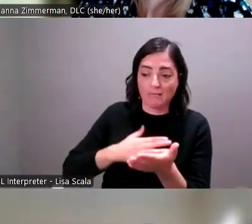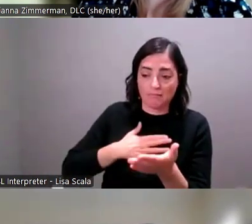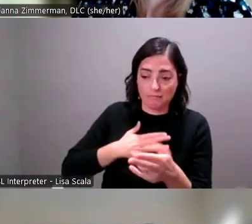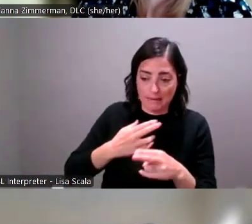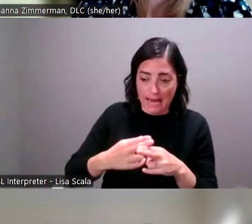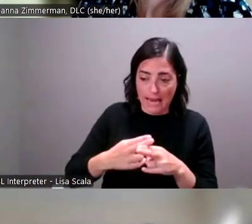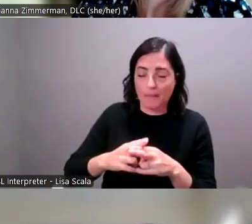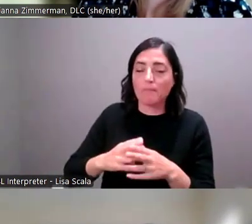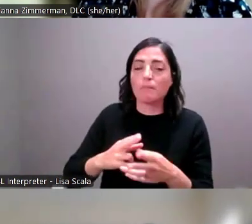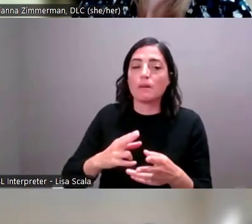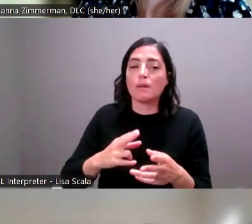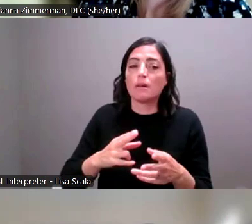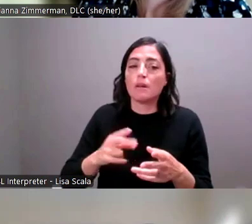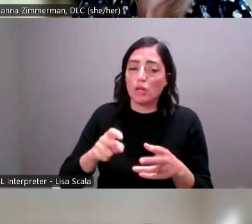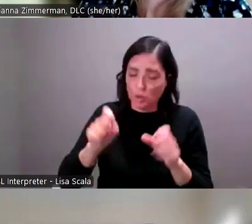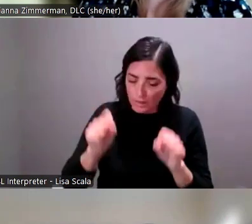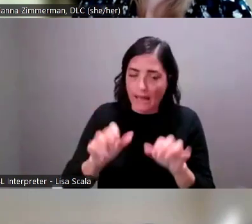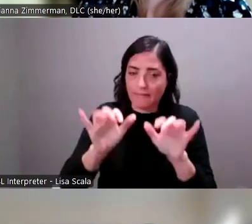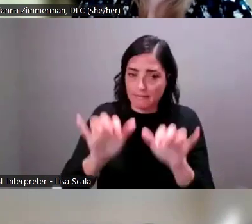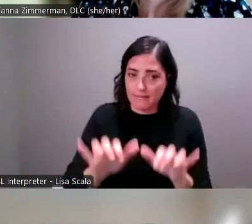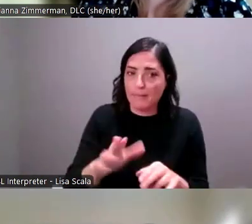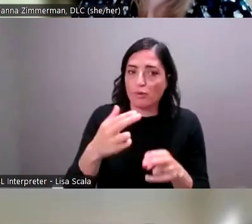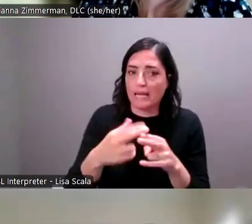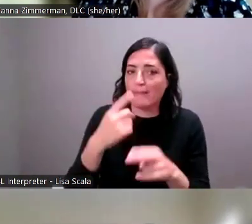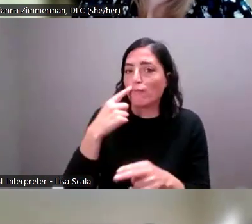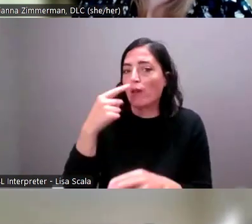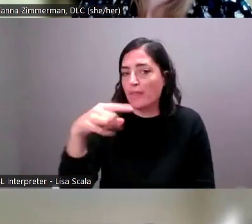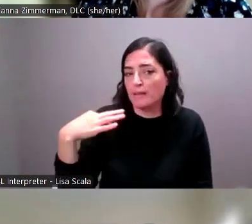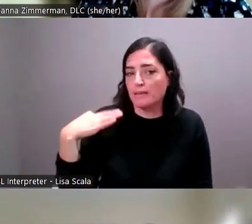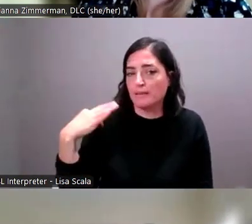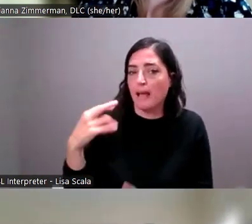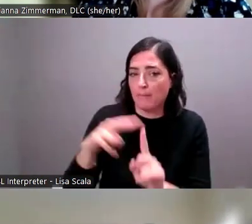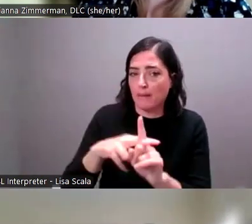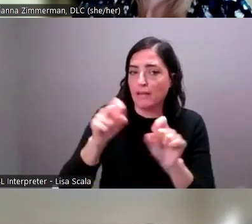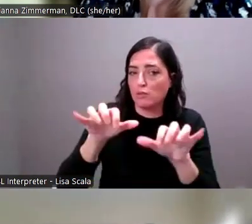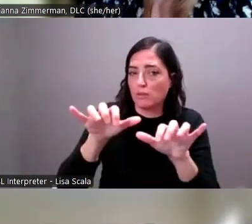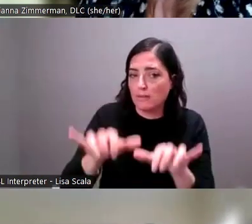The difference is that you can typewrite your name for this application.